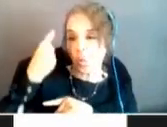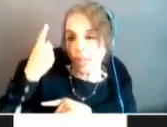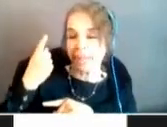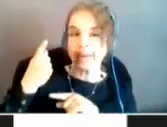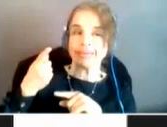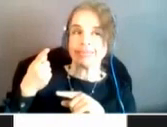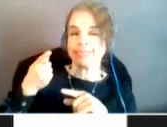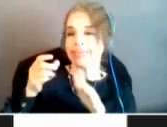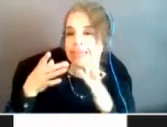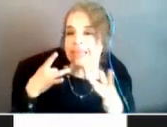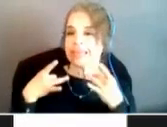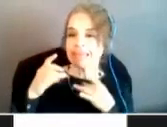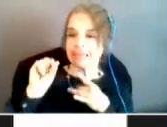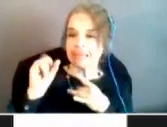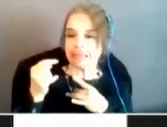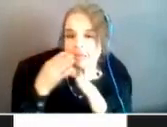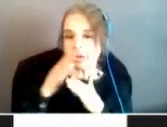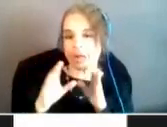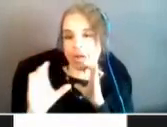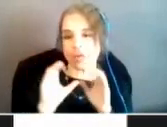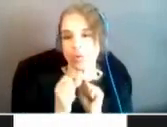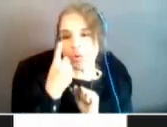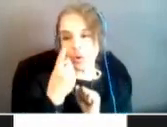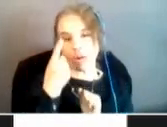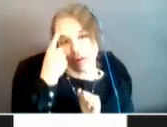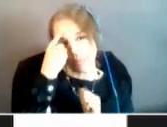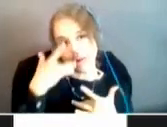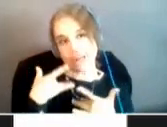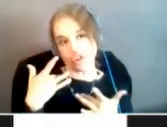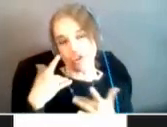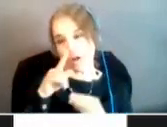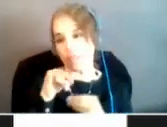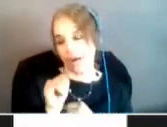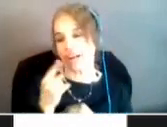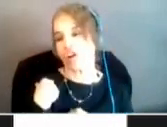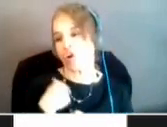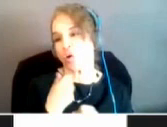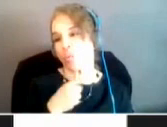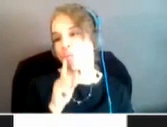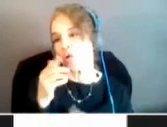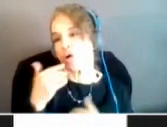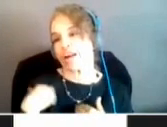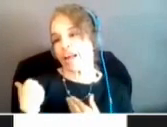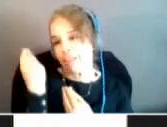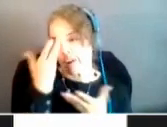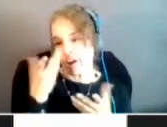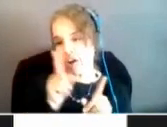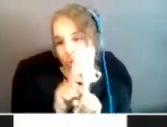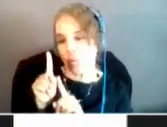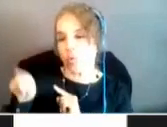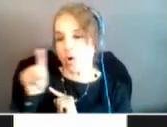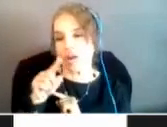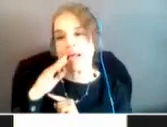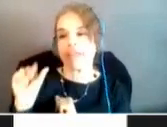signs, symptoms, and how to begin the conversation with someone that you might be concerned about. So we can make sure that you have that information as well, if you